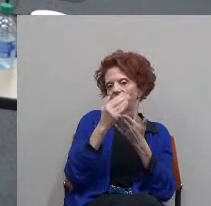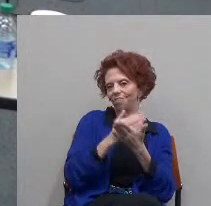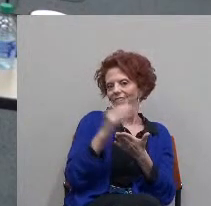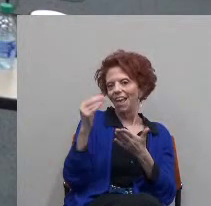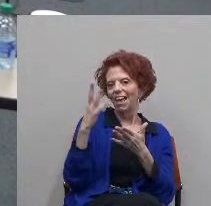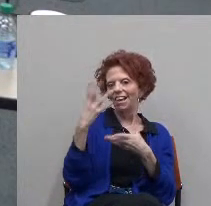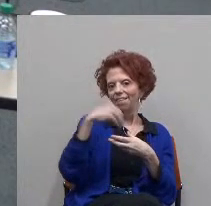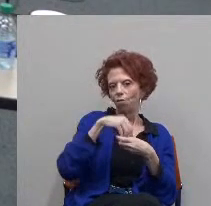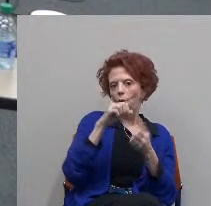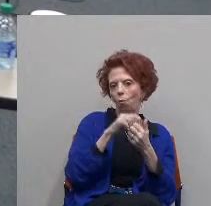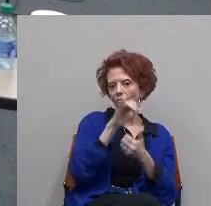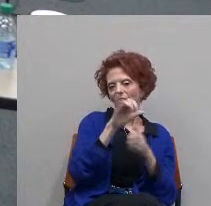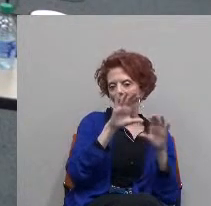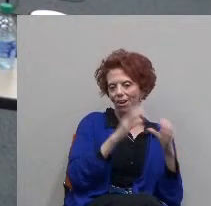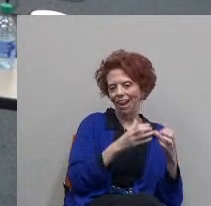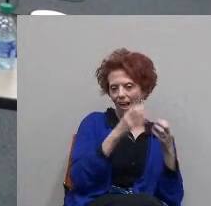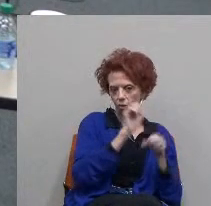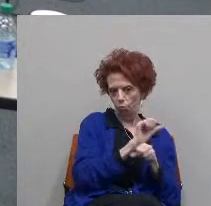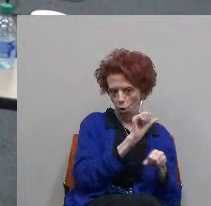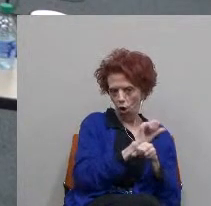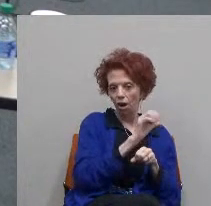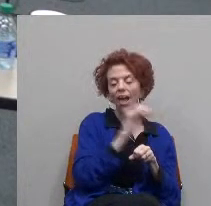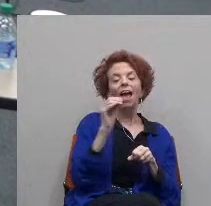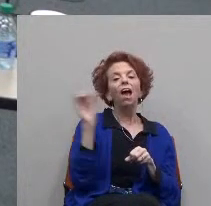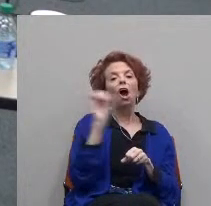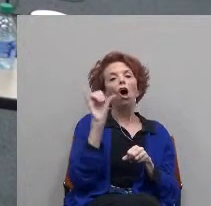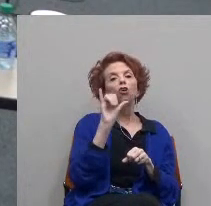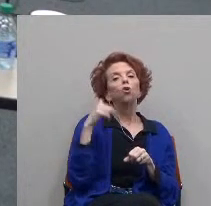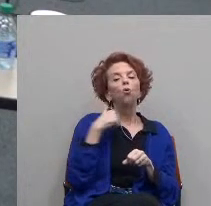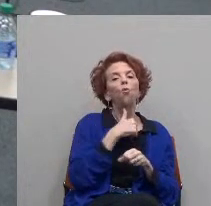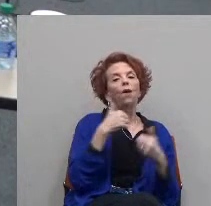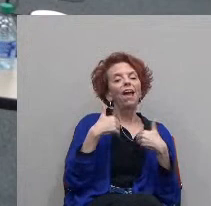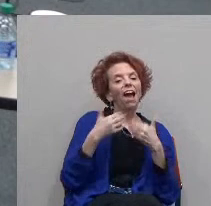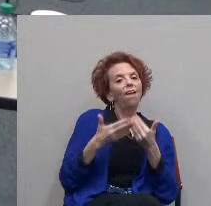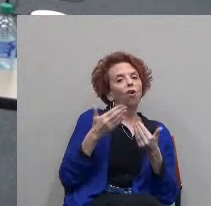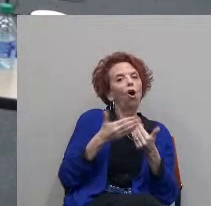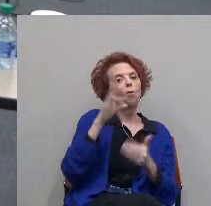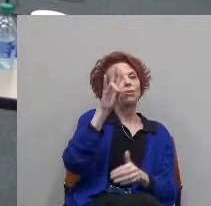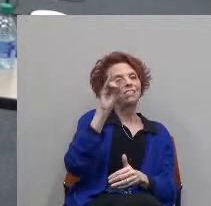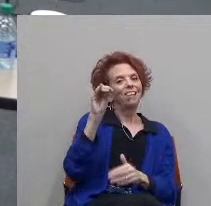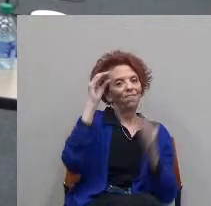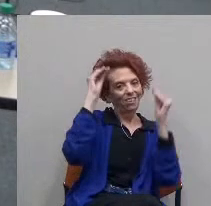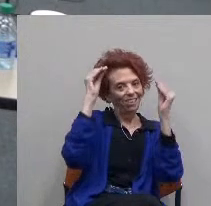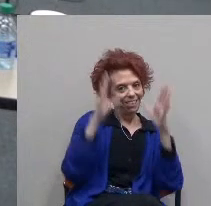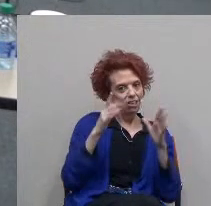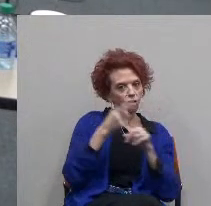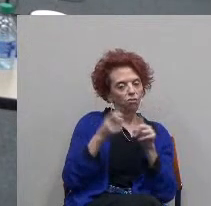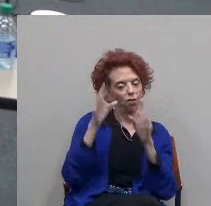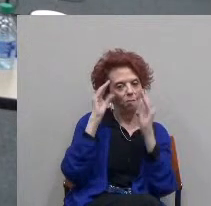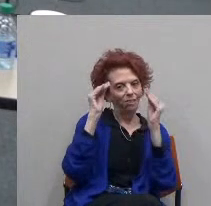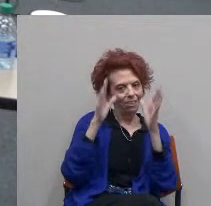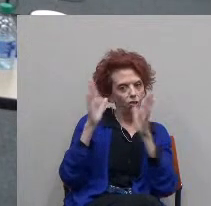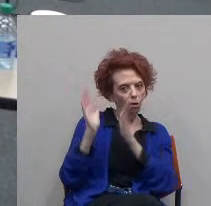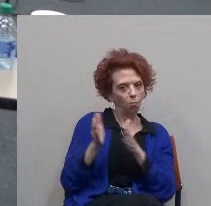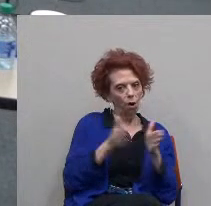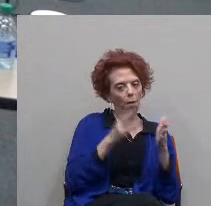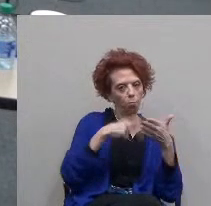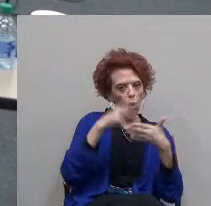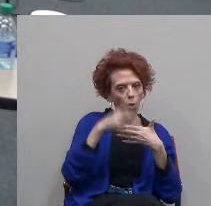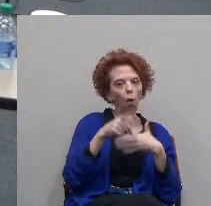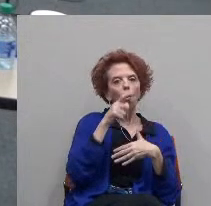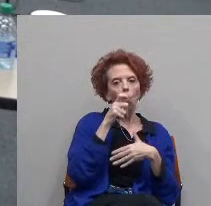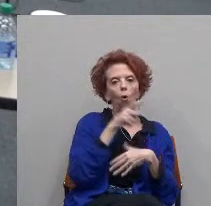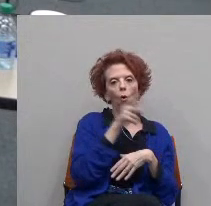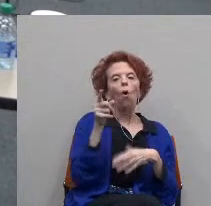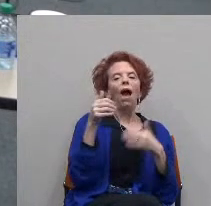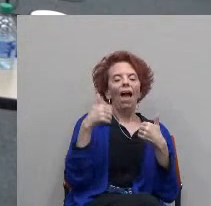online and embed that into their coursework. We also have nearly 70 professors from our teacher prep programs across our state